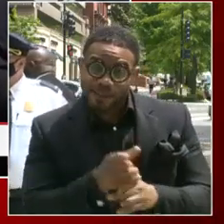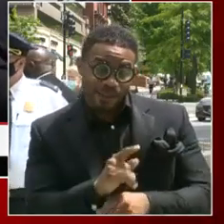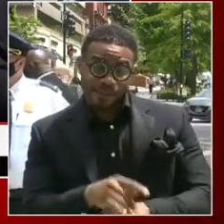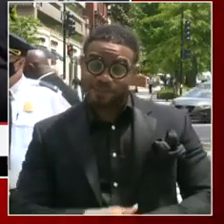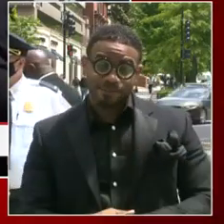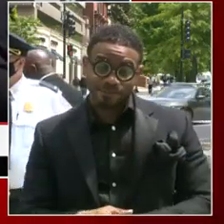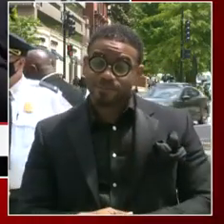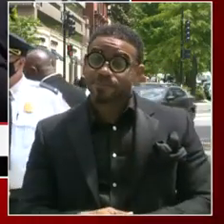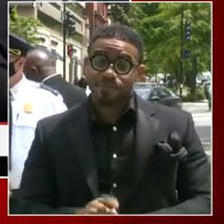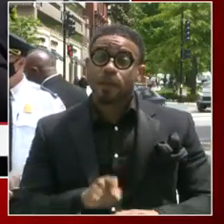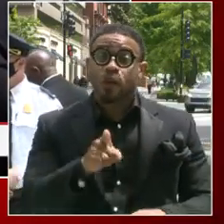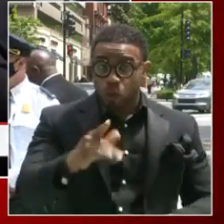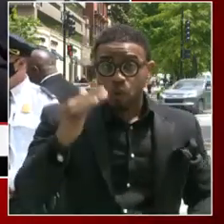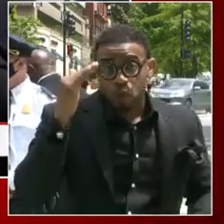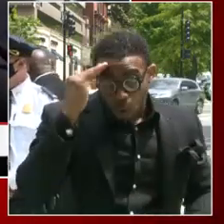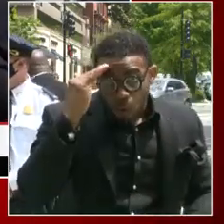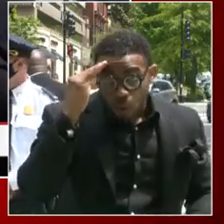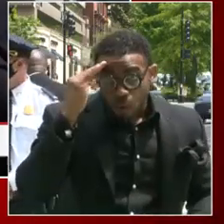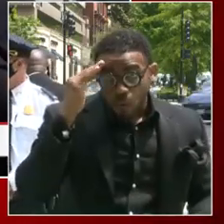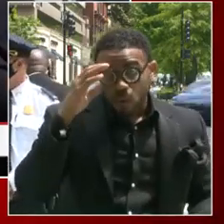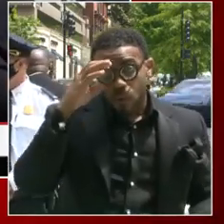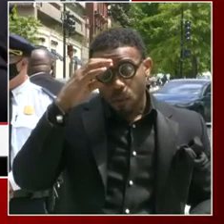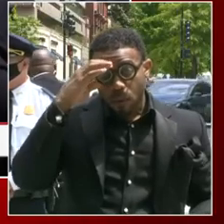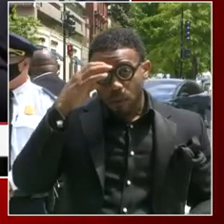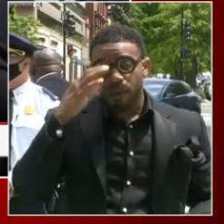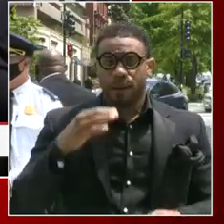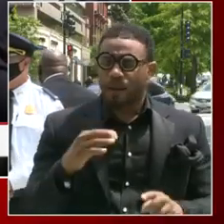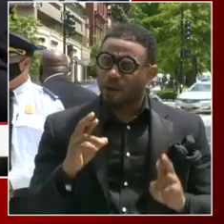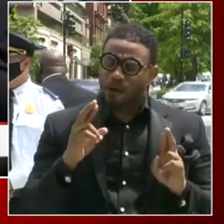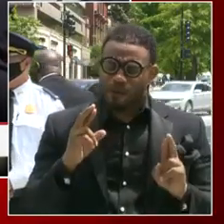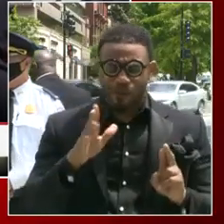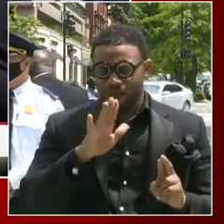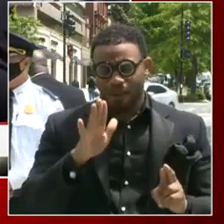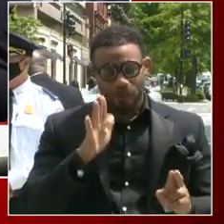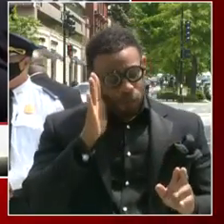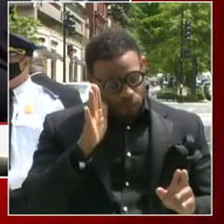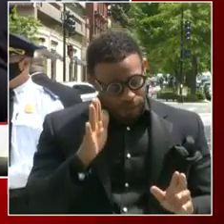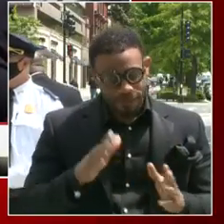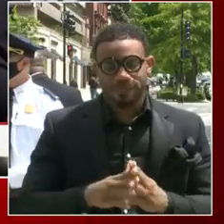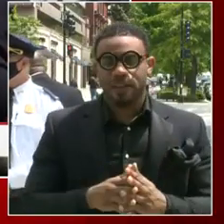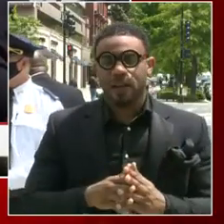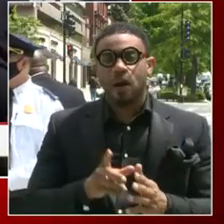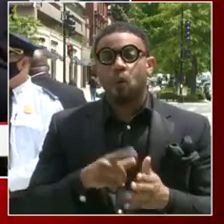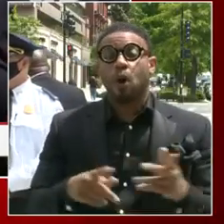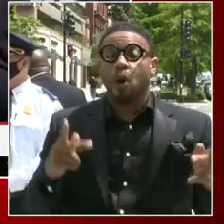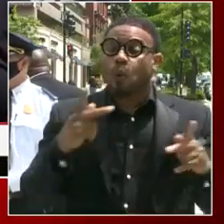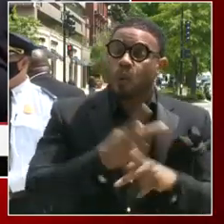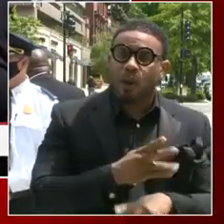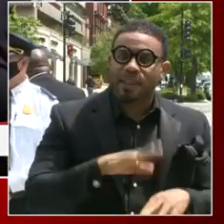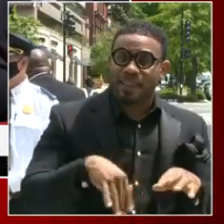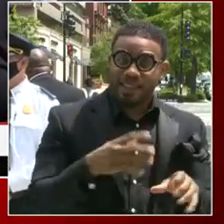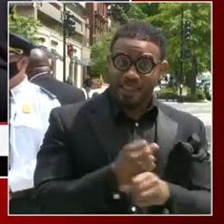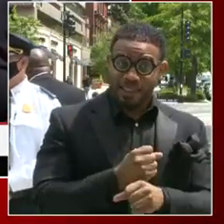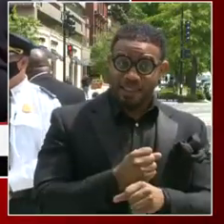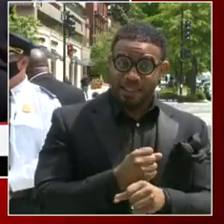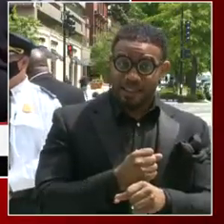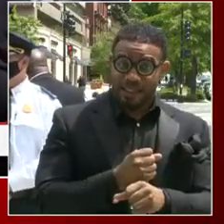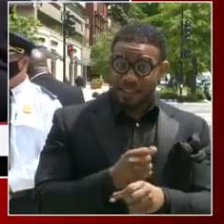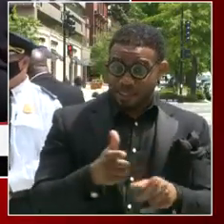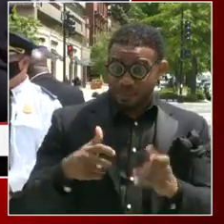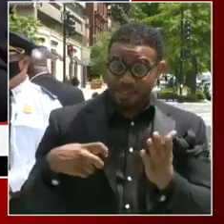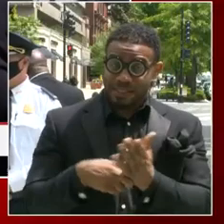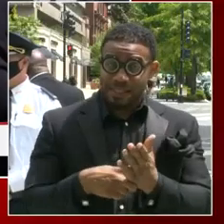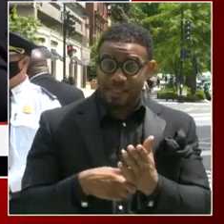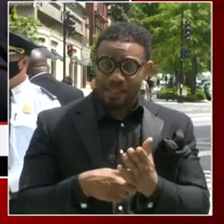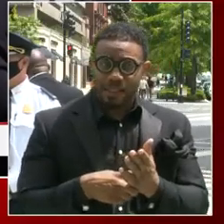it. But you know, and hopefully you never would, what's worse than getting a